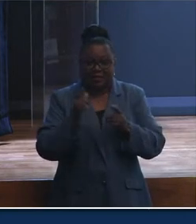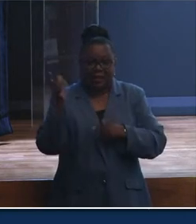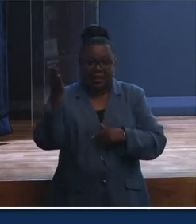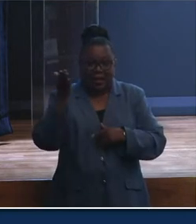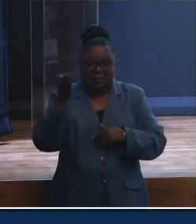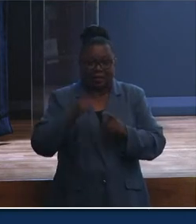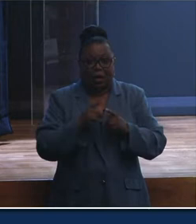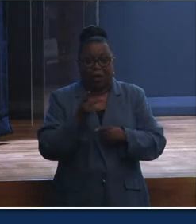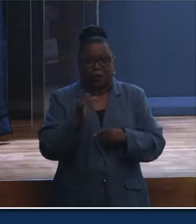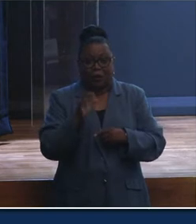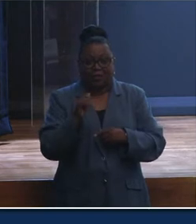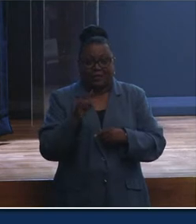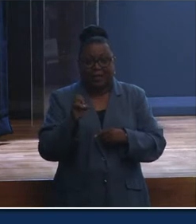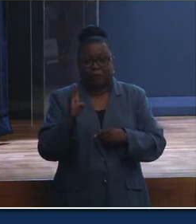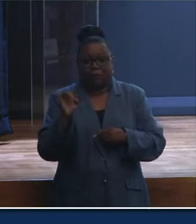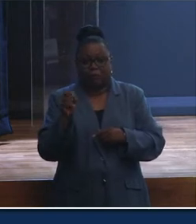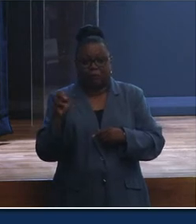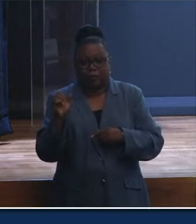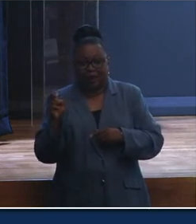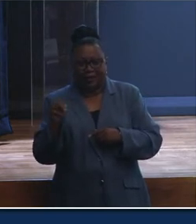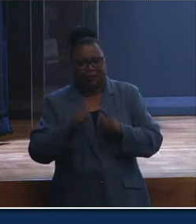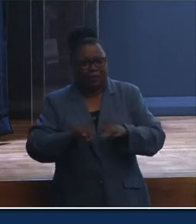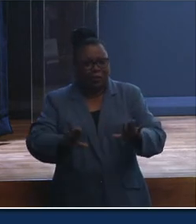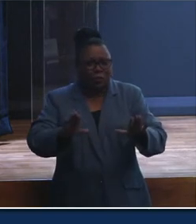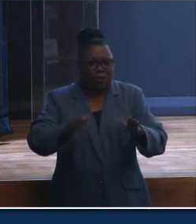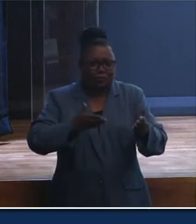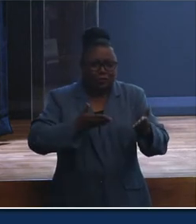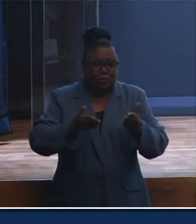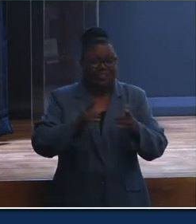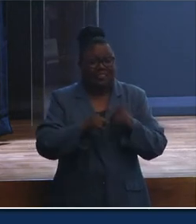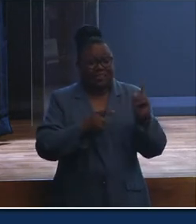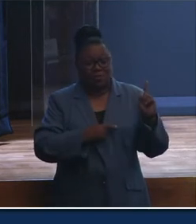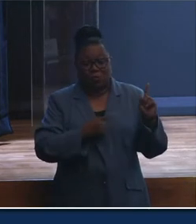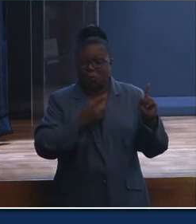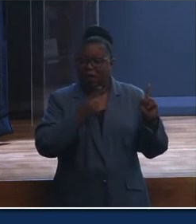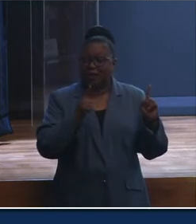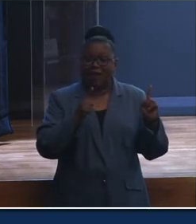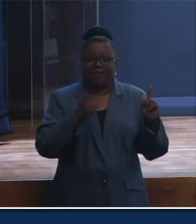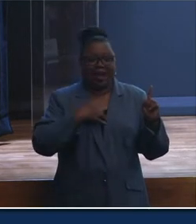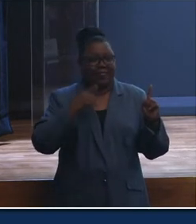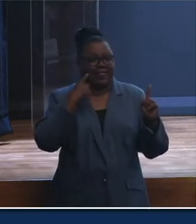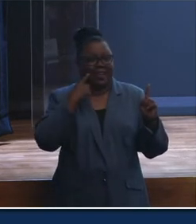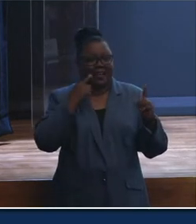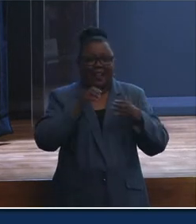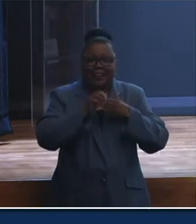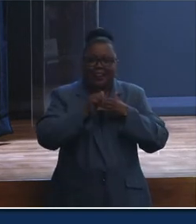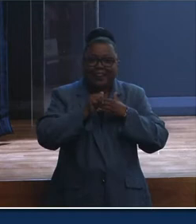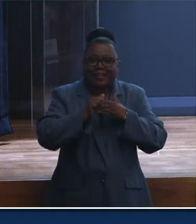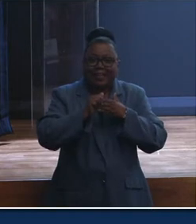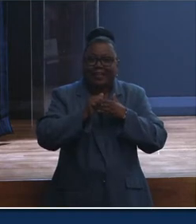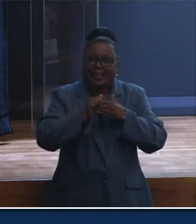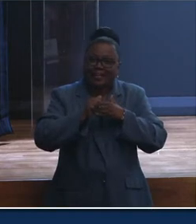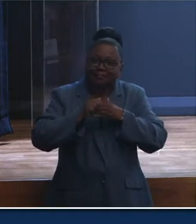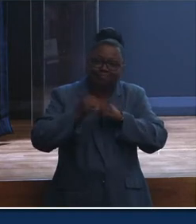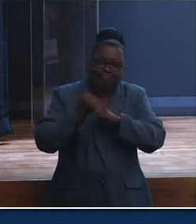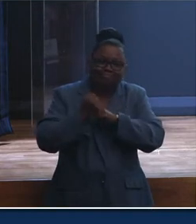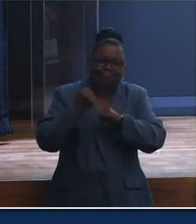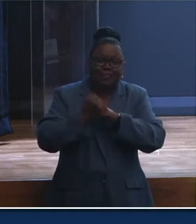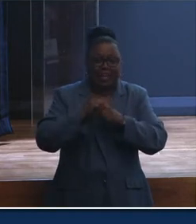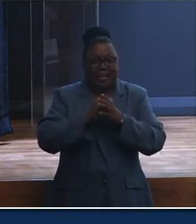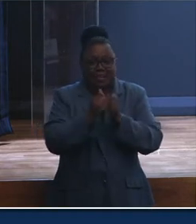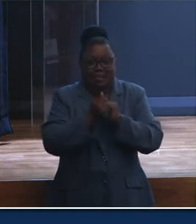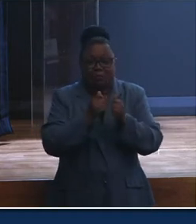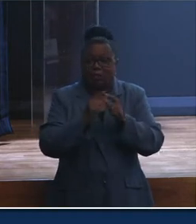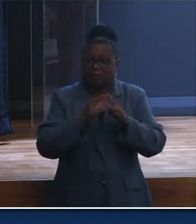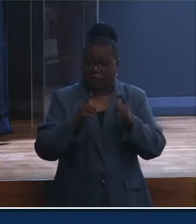commentator, Christine Brennan, which does her an incredible disservice. She is one of the, I think, leading voices in sports